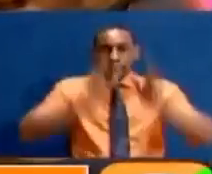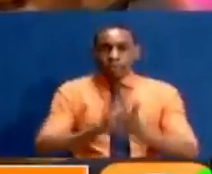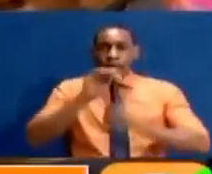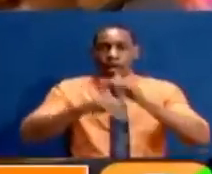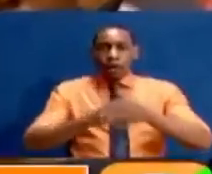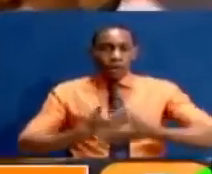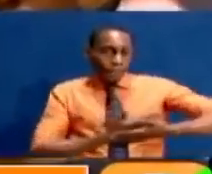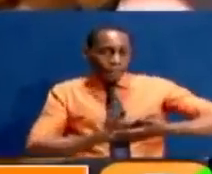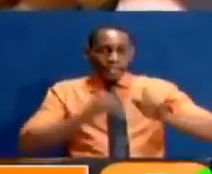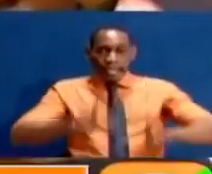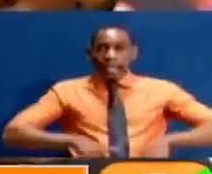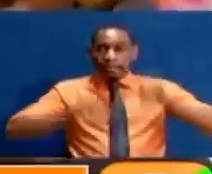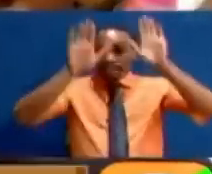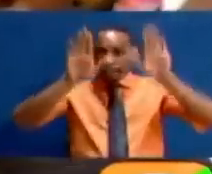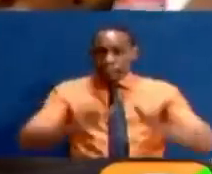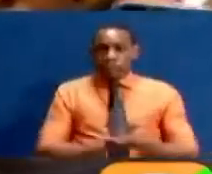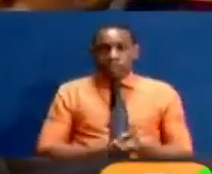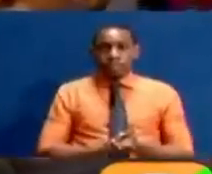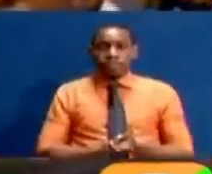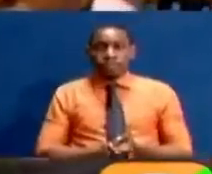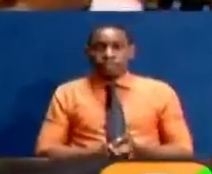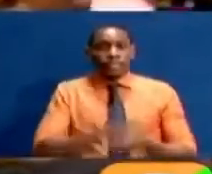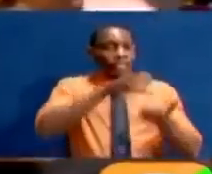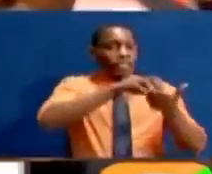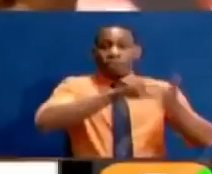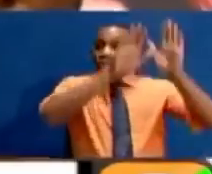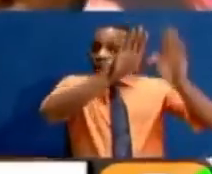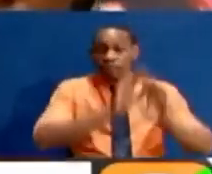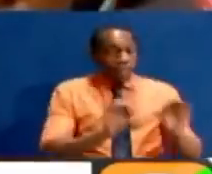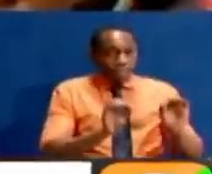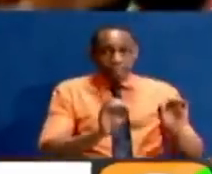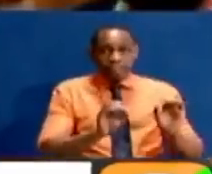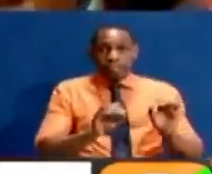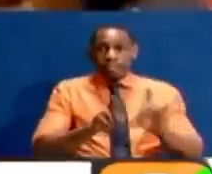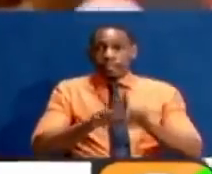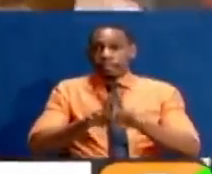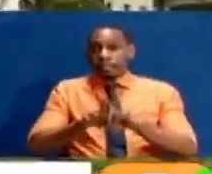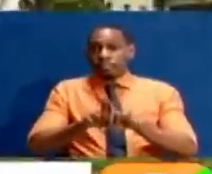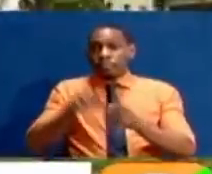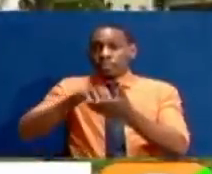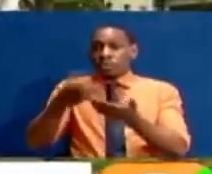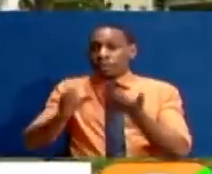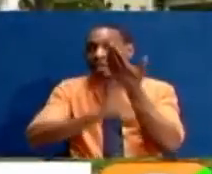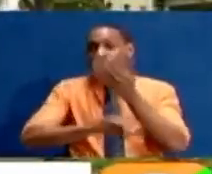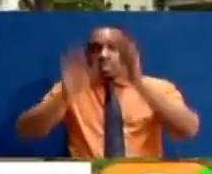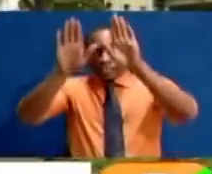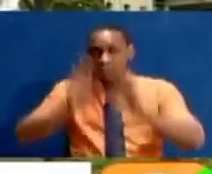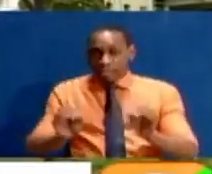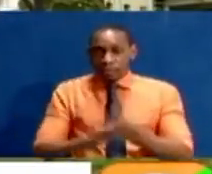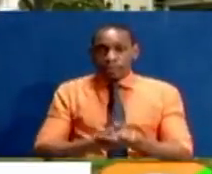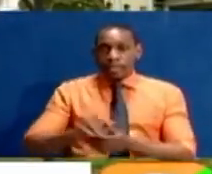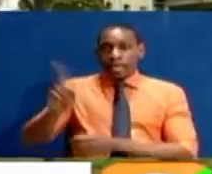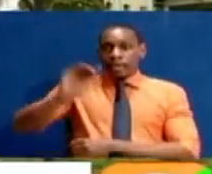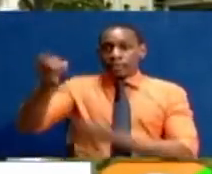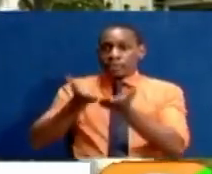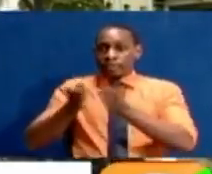our children's lives matter, regardless of what situation you are in or where you are in this country. The Nairobi Metropolitan